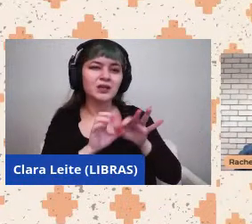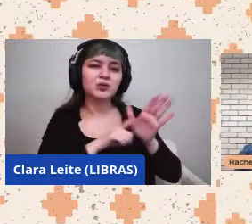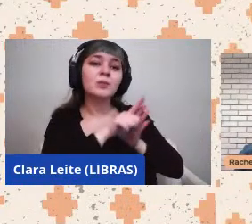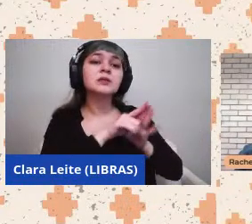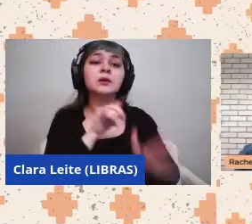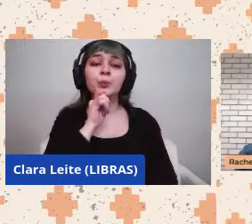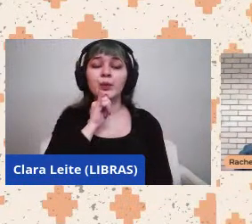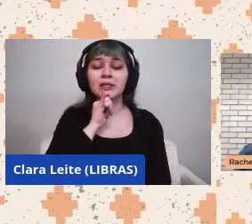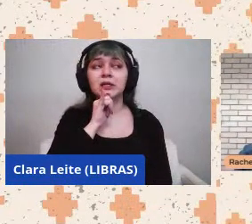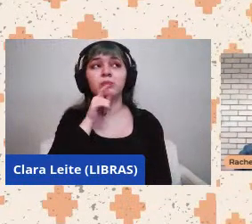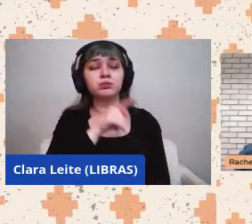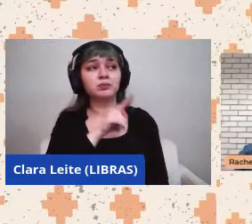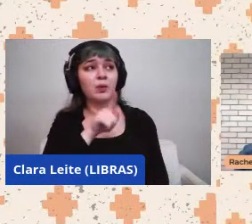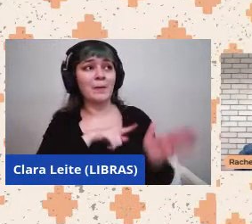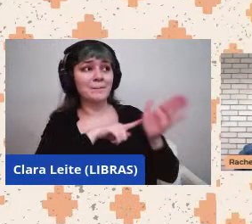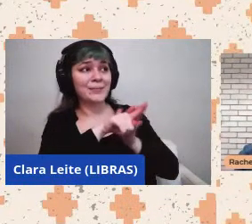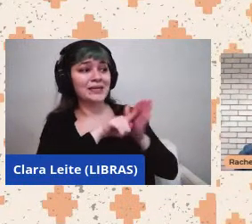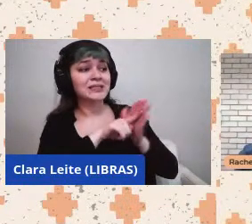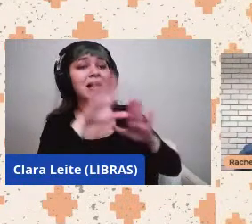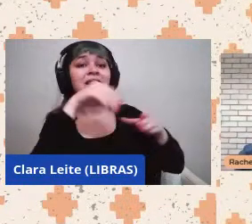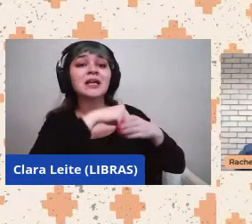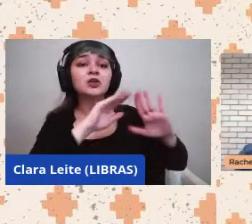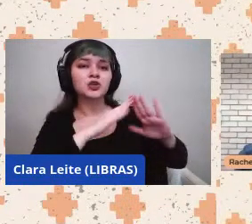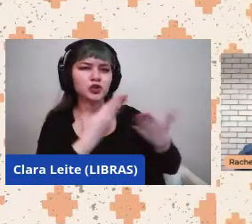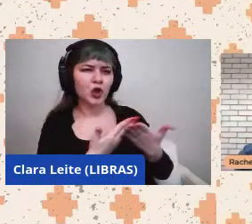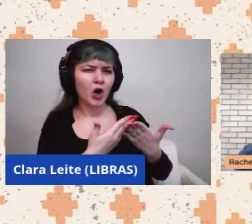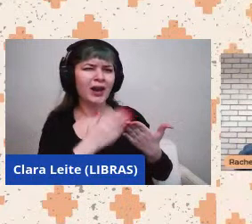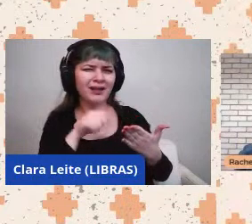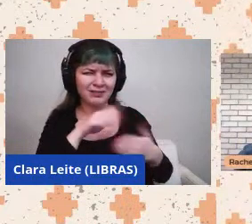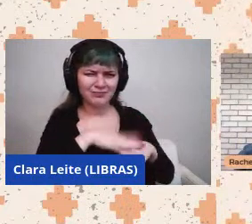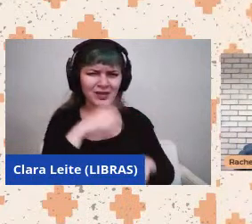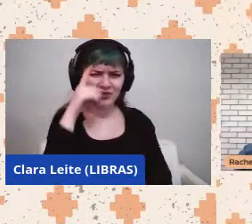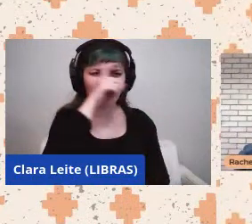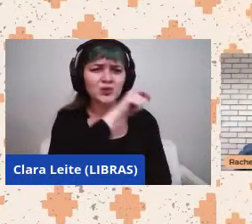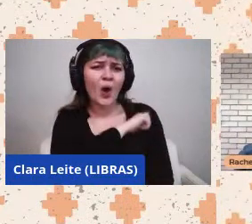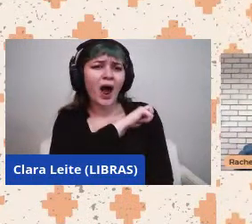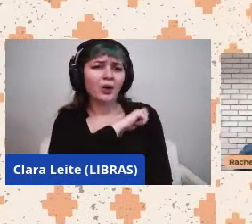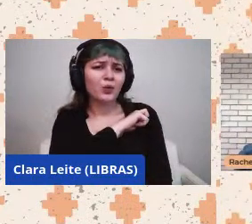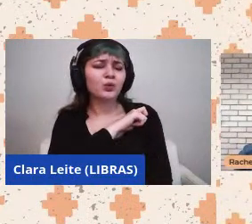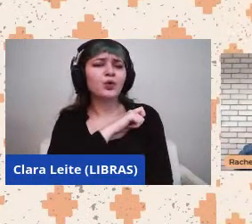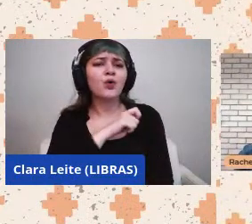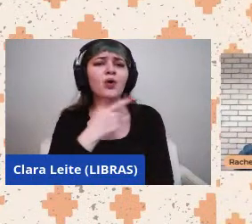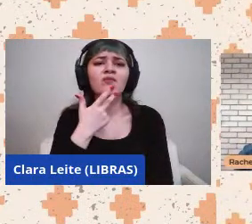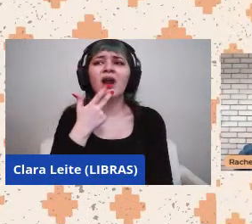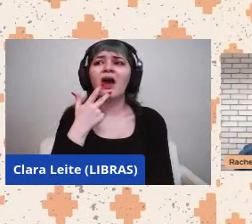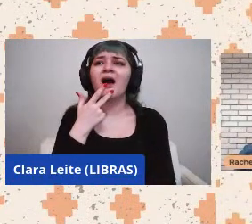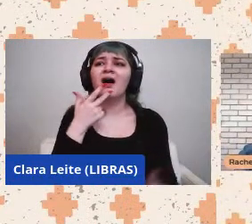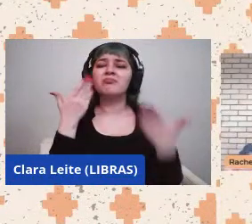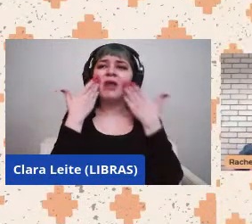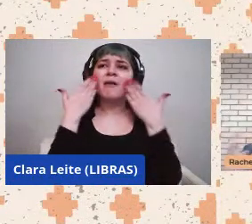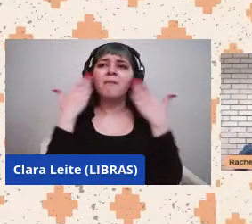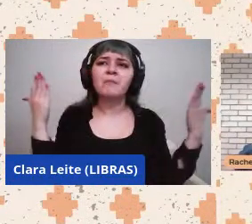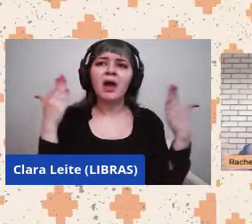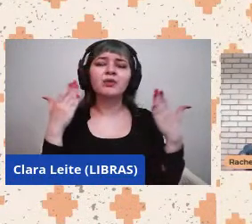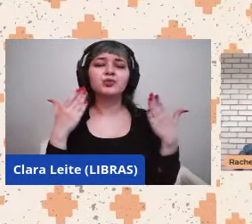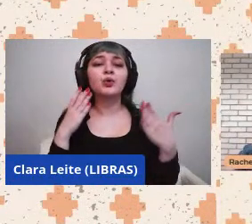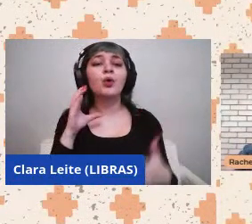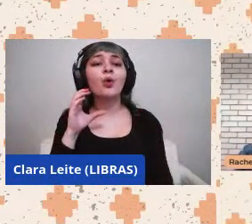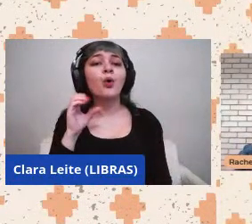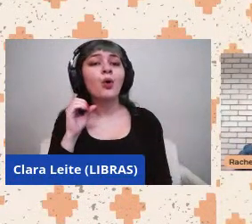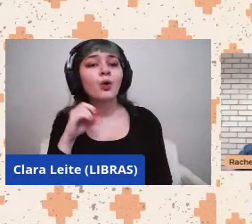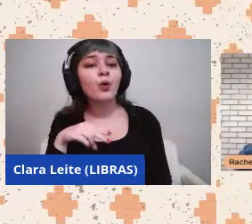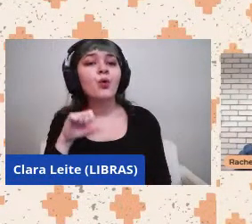it, if you're conducting research at a school, does that make it harder for students to give freely given consent if they think